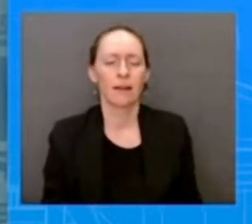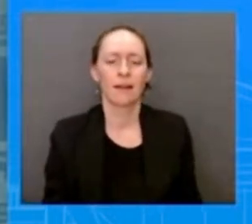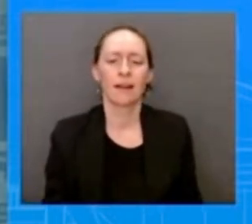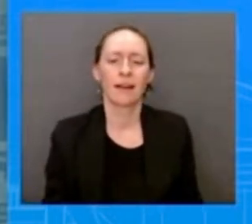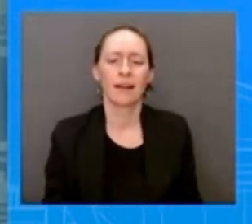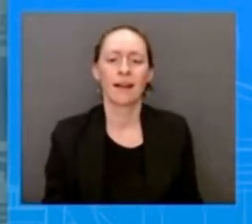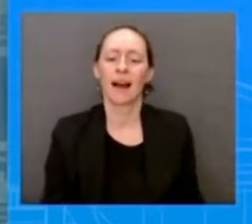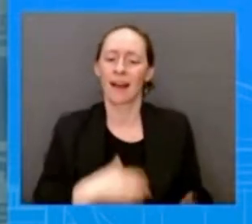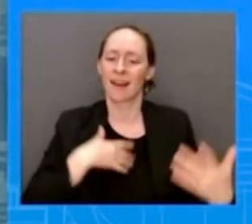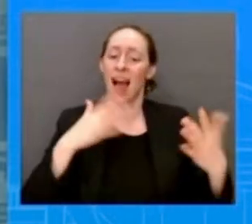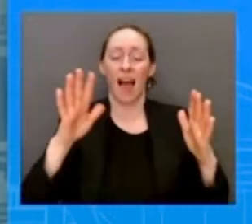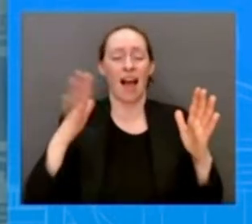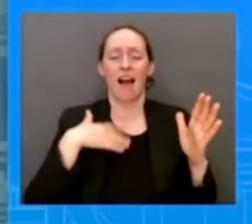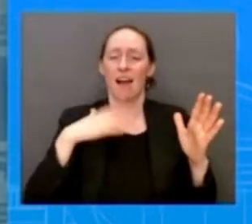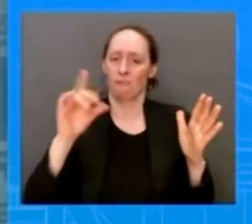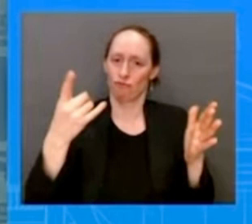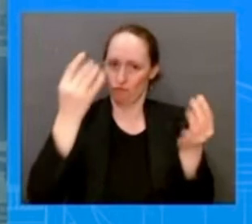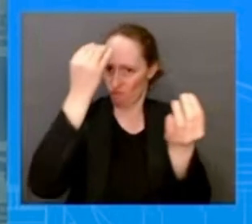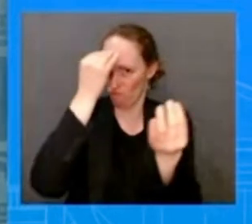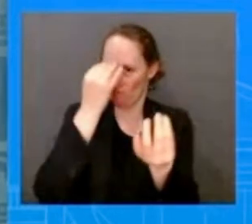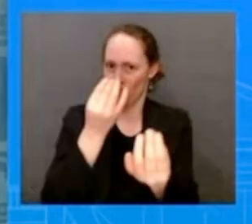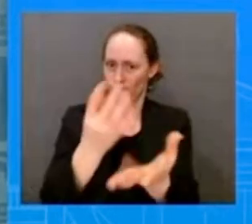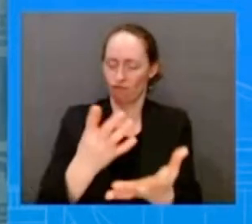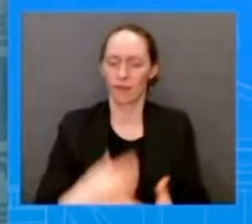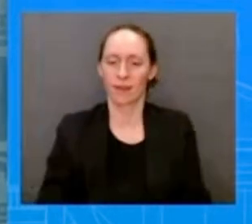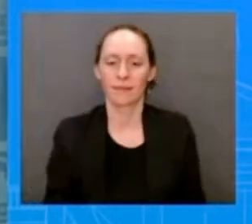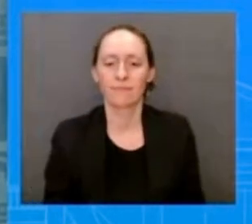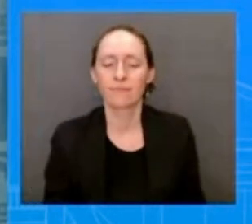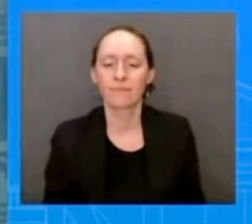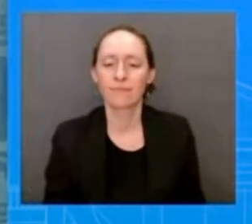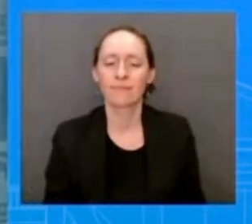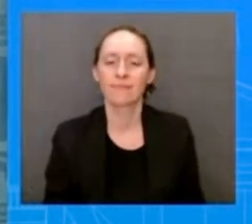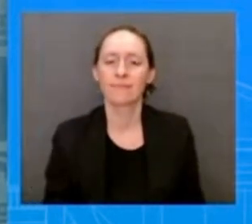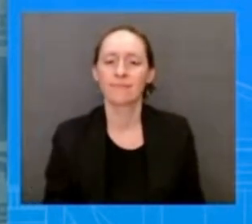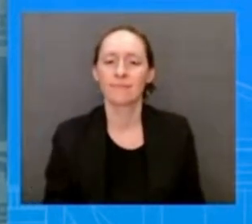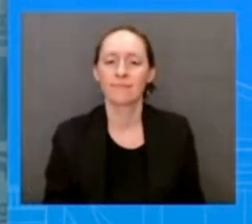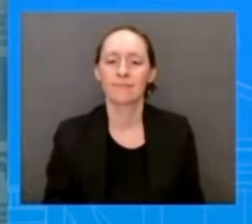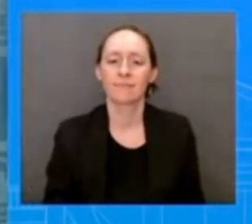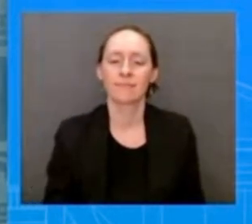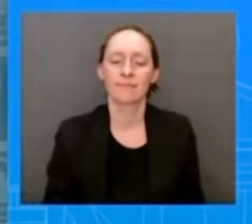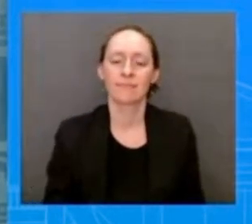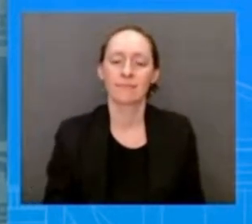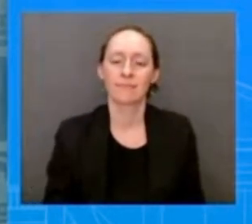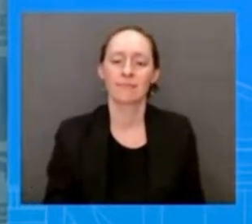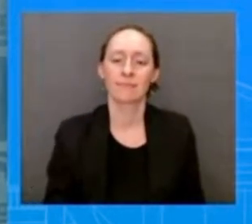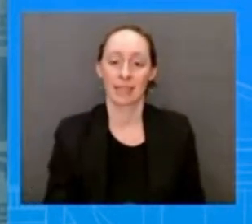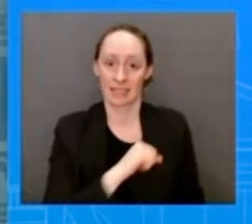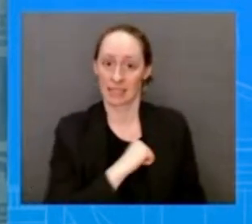coming, that's coming from the Senate, that's going to be coming to the president's desk, he will sign it.